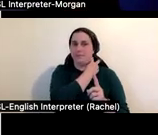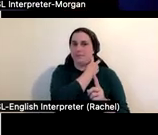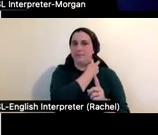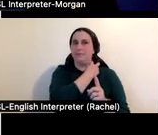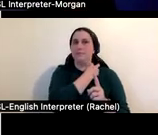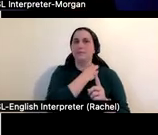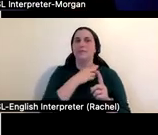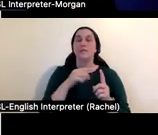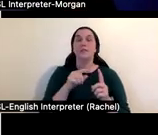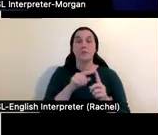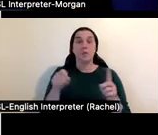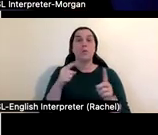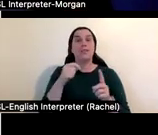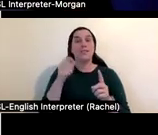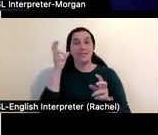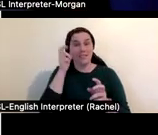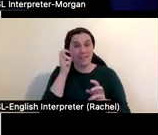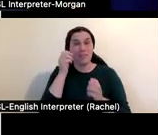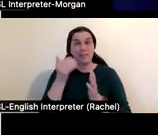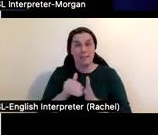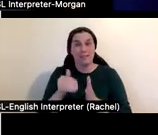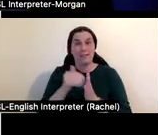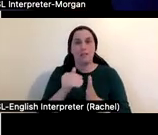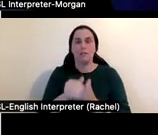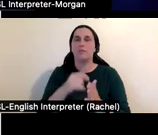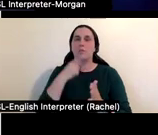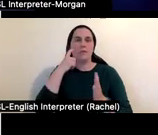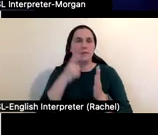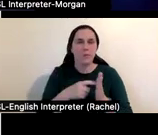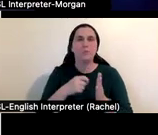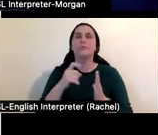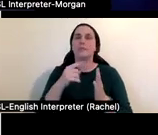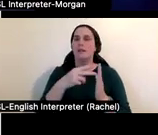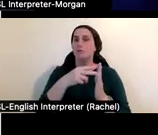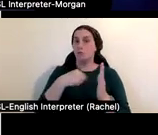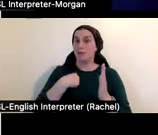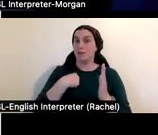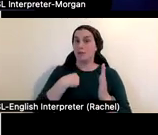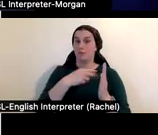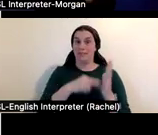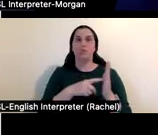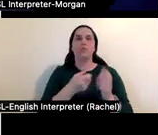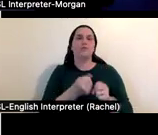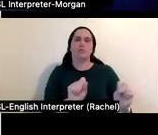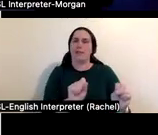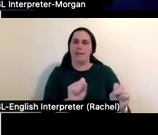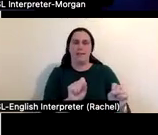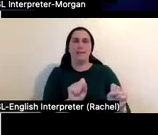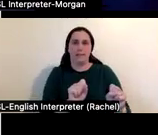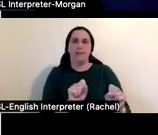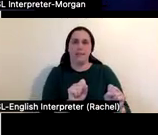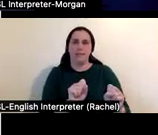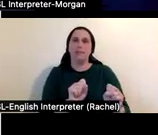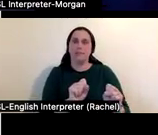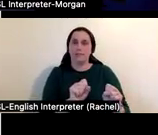the more it's like, oh yeah, that's, and then when we read, we need to try. And the more we try, our kids,